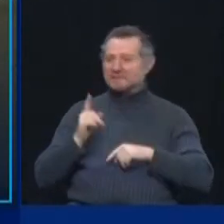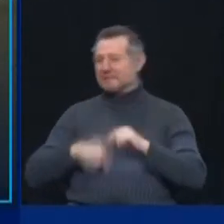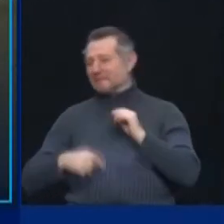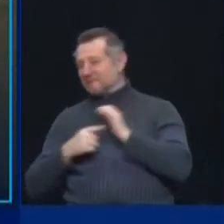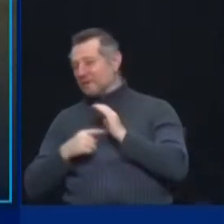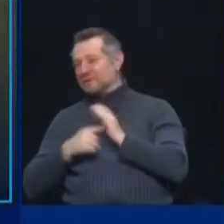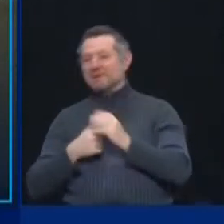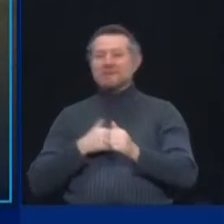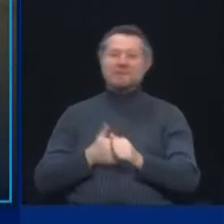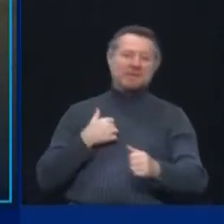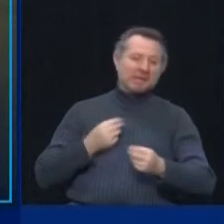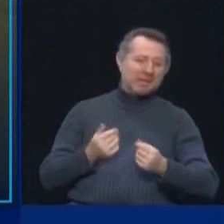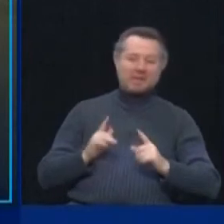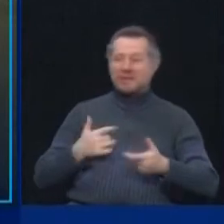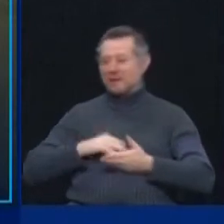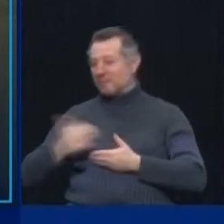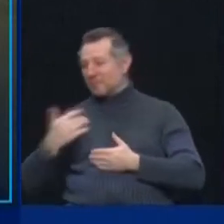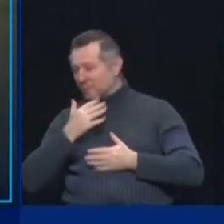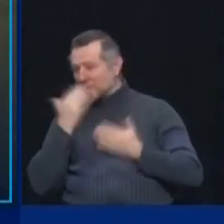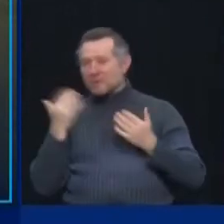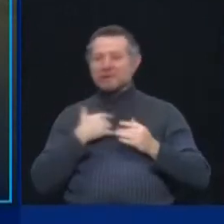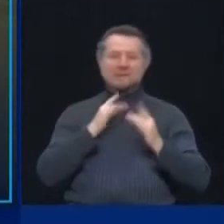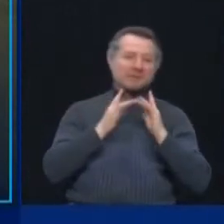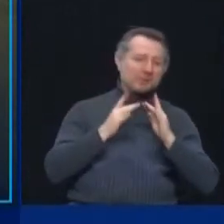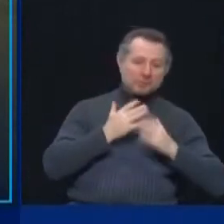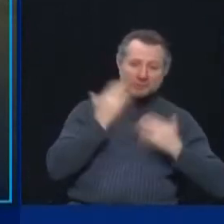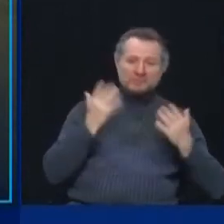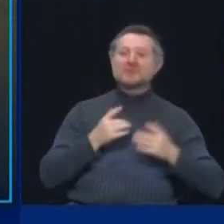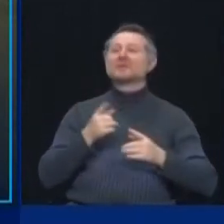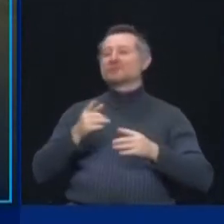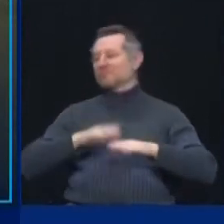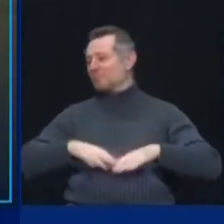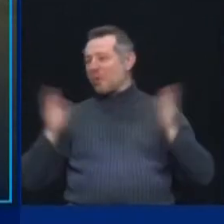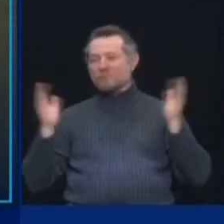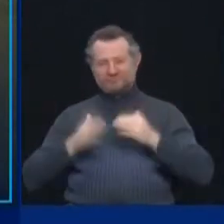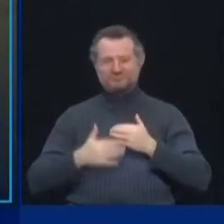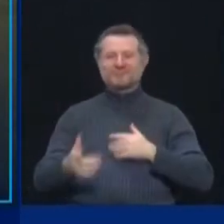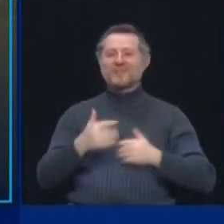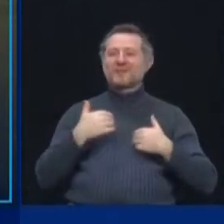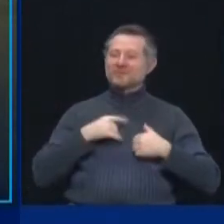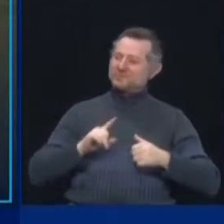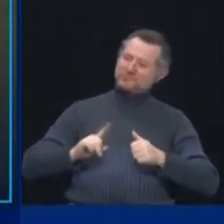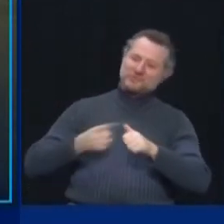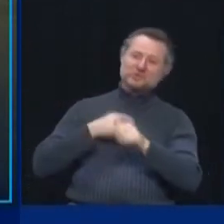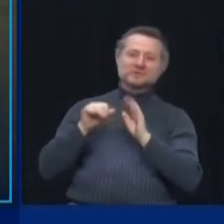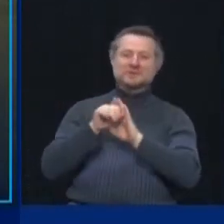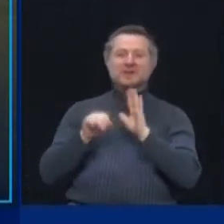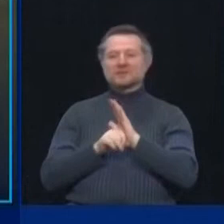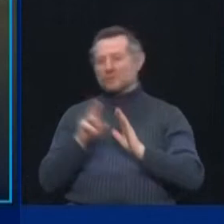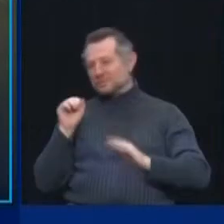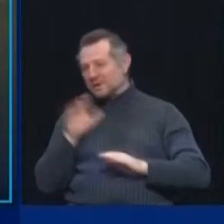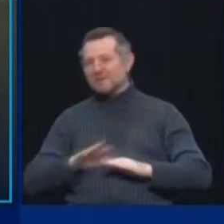and they don't have broadband in their home. First state in the nation.